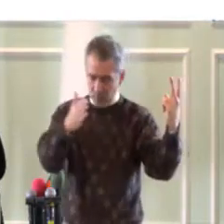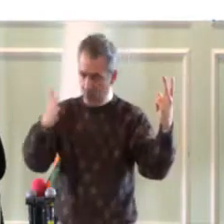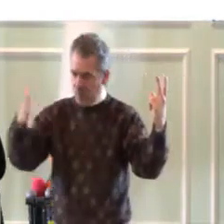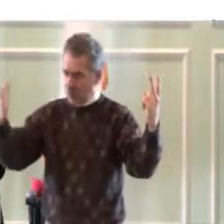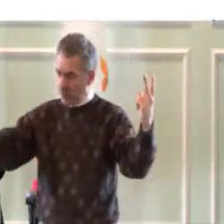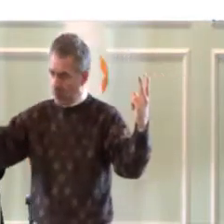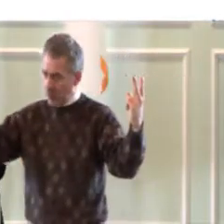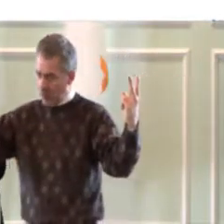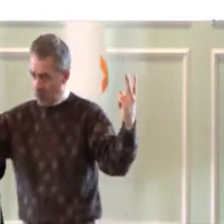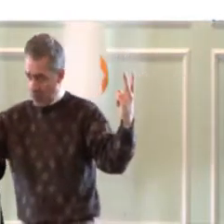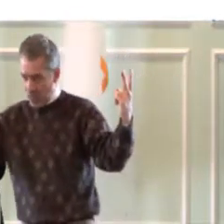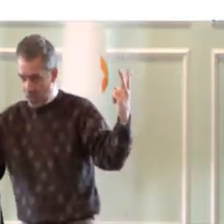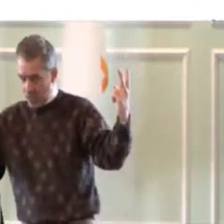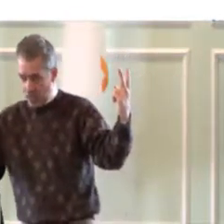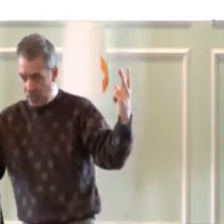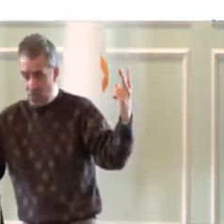Job